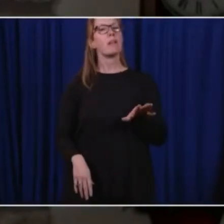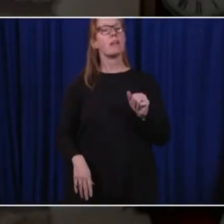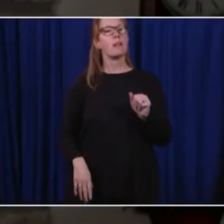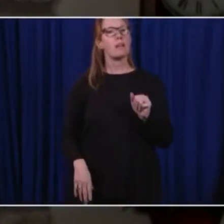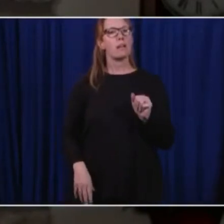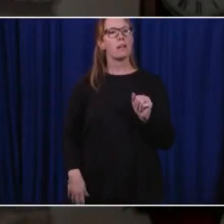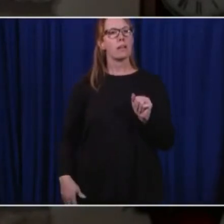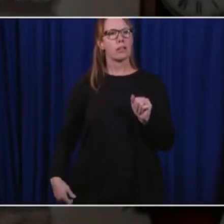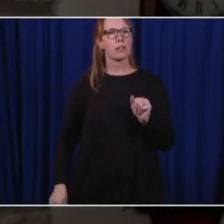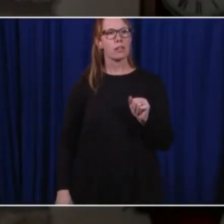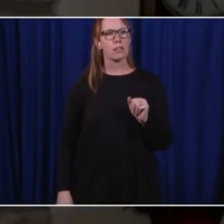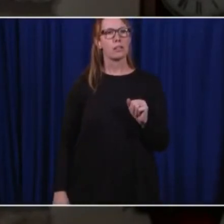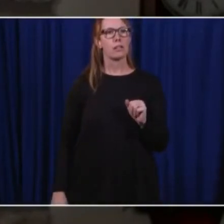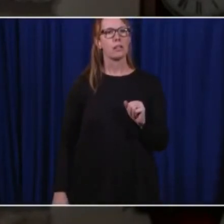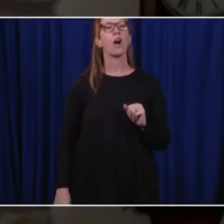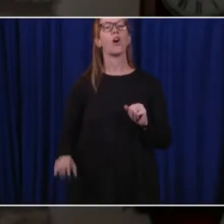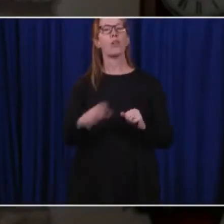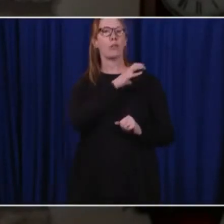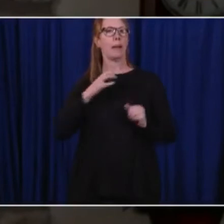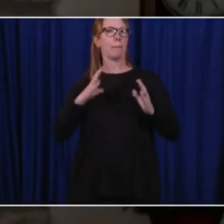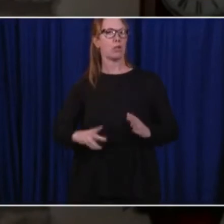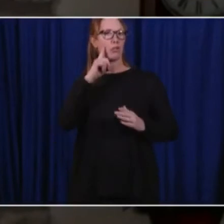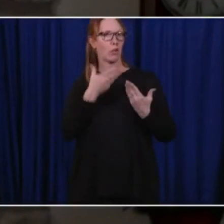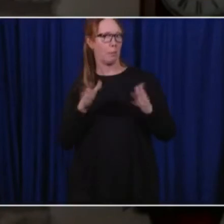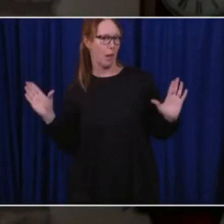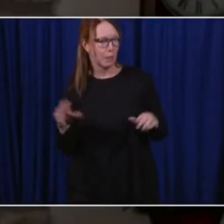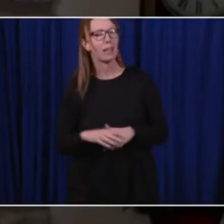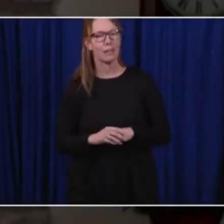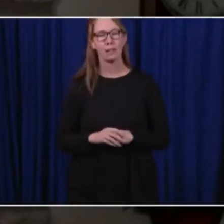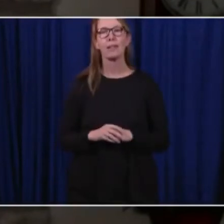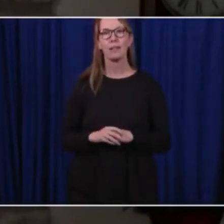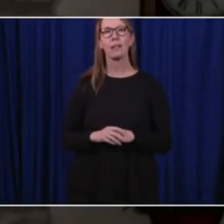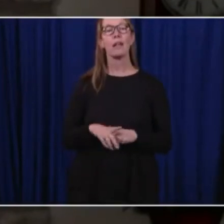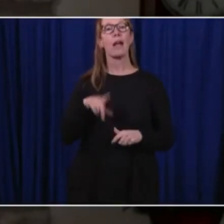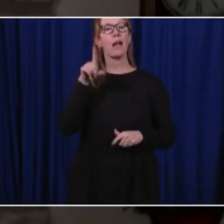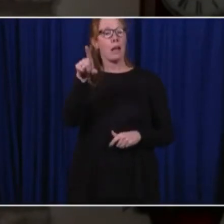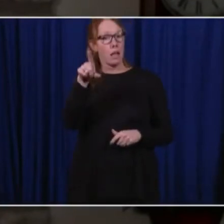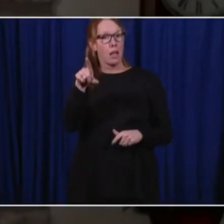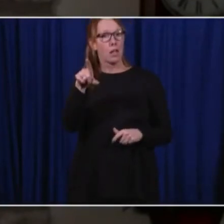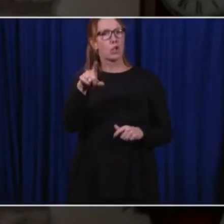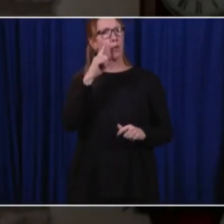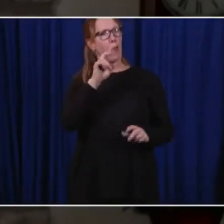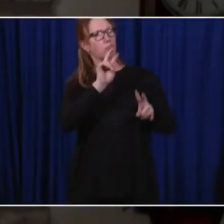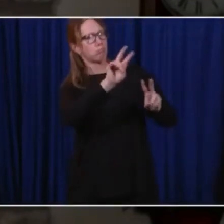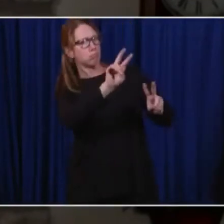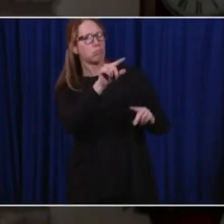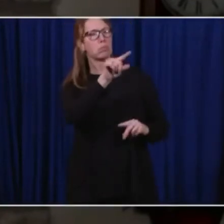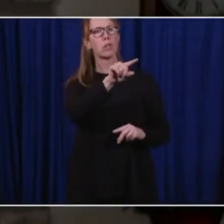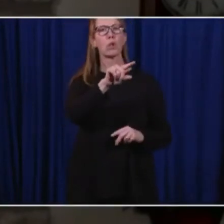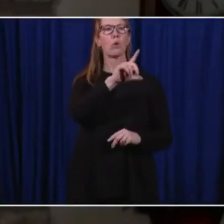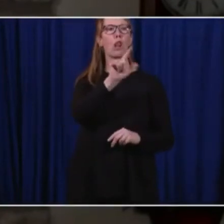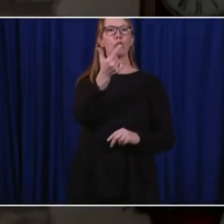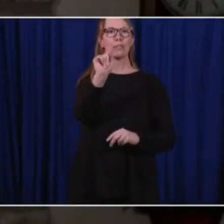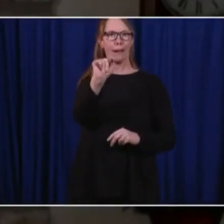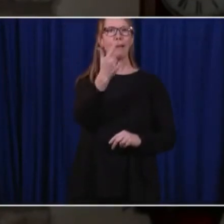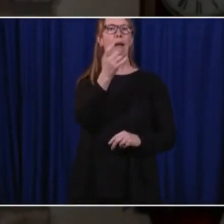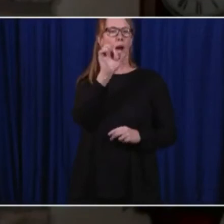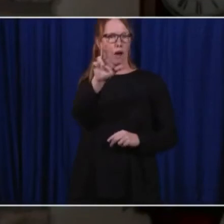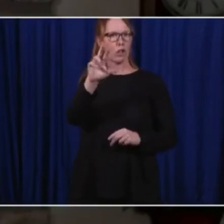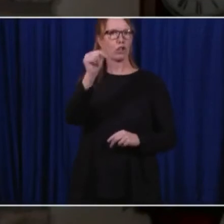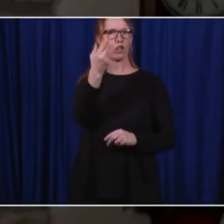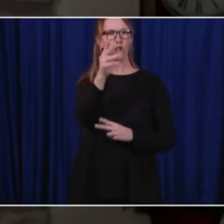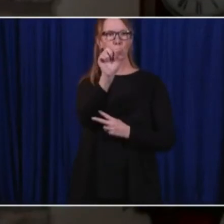the Public Utilities Commission of Ohio have written a letter to you, Lieutenant Governor Husted, and the PUCO,